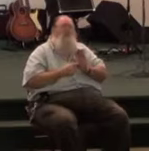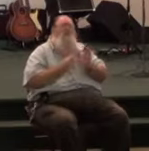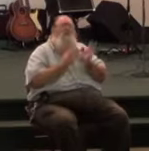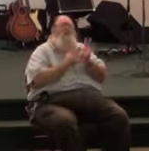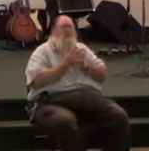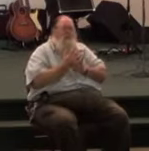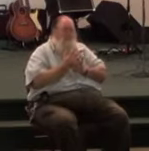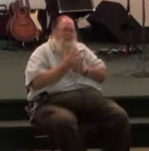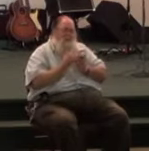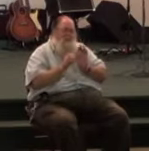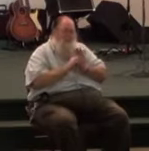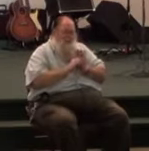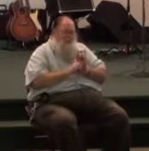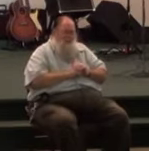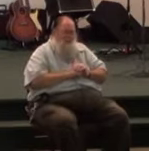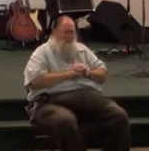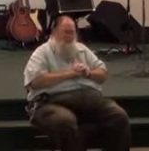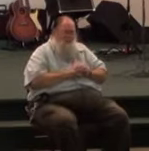go.